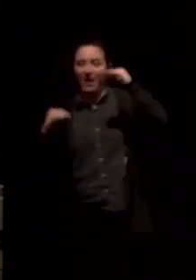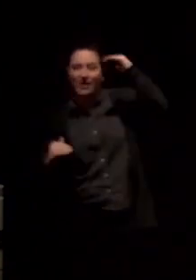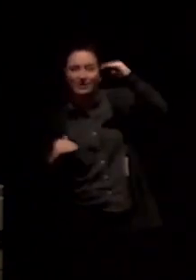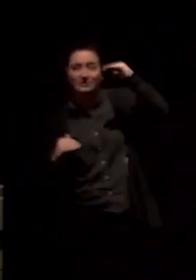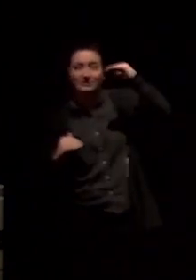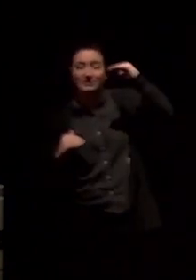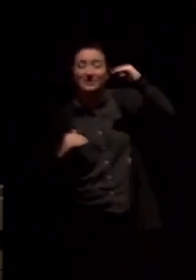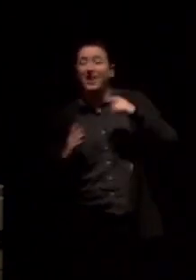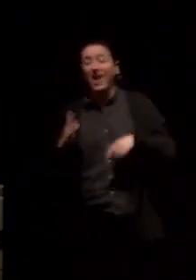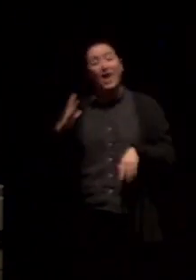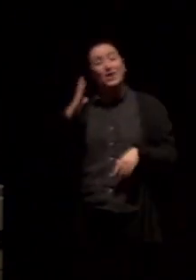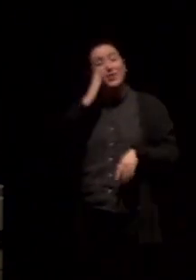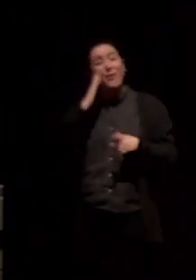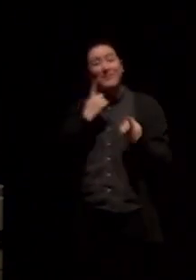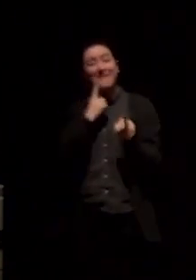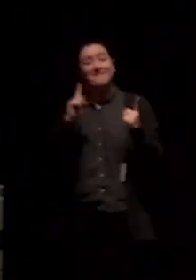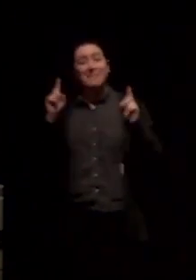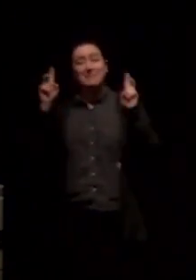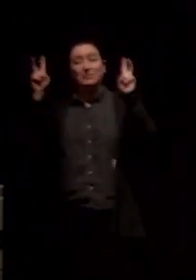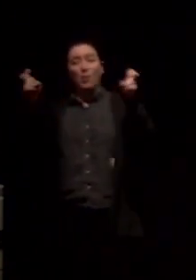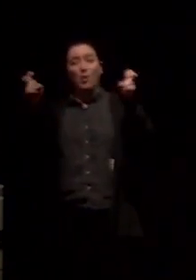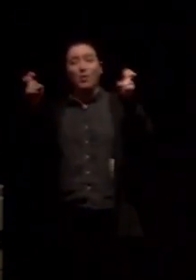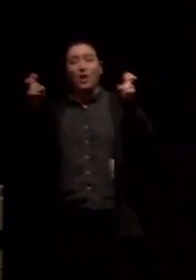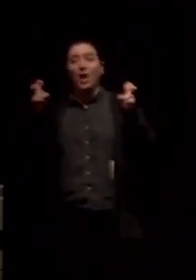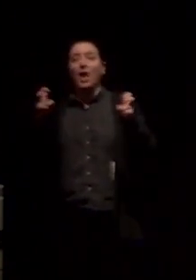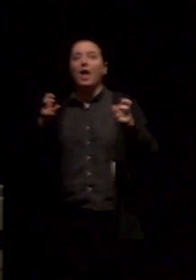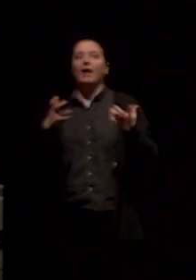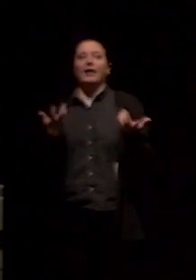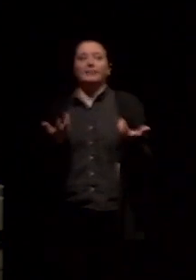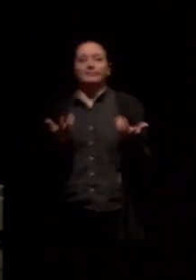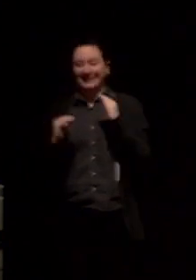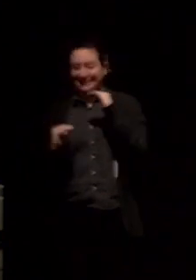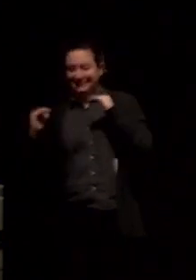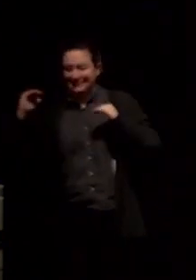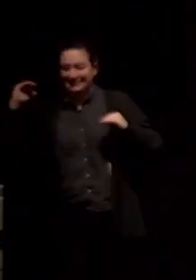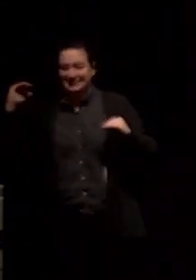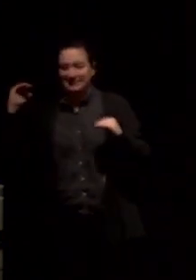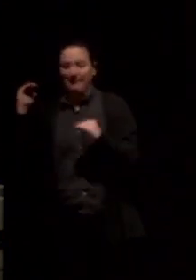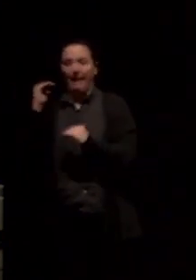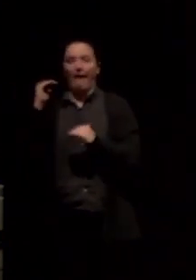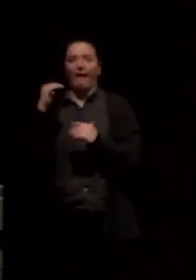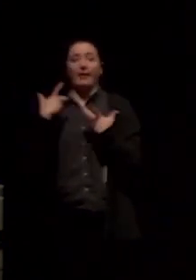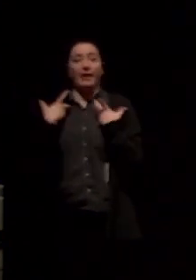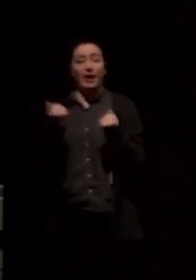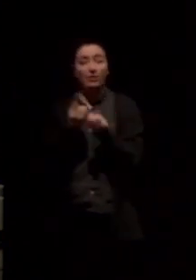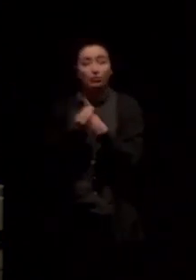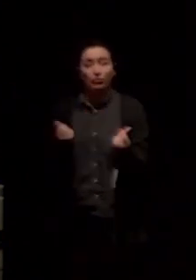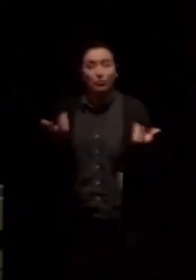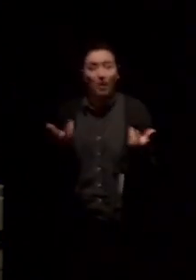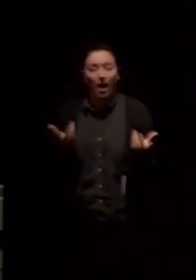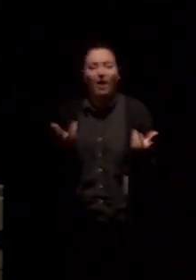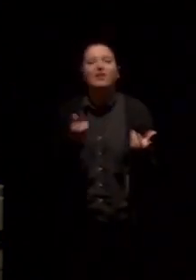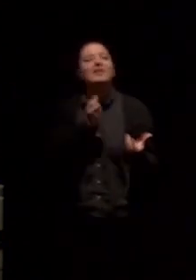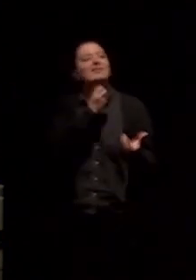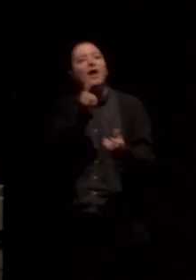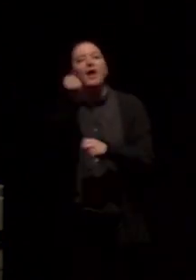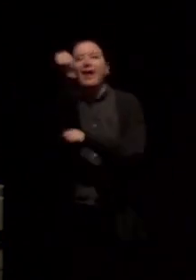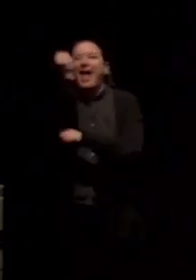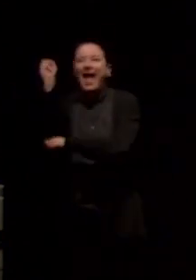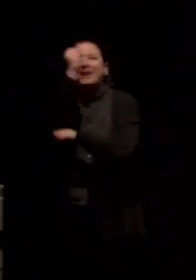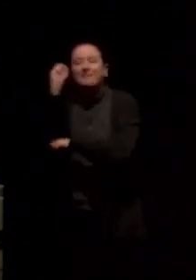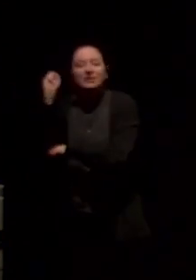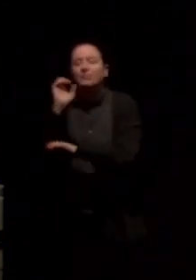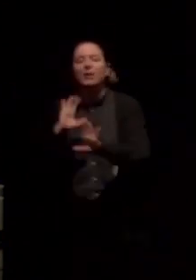is not inaction, it's anti-racism. And so we need to overcompensate and proactively work to break down those